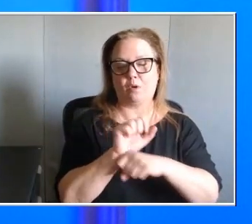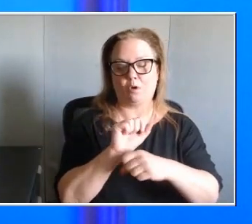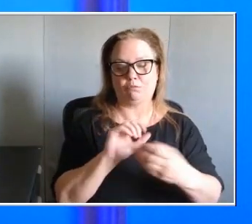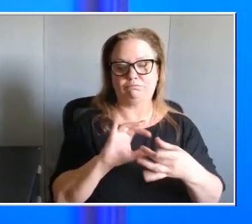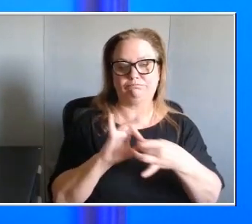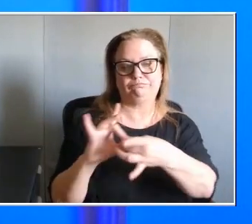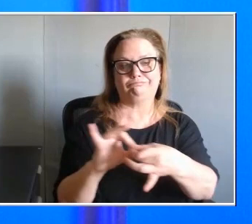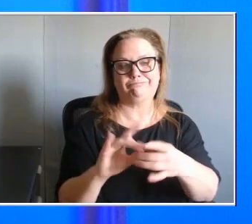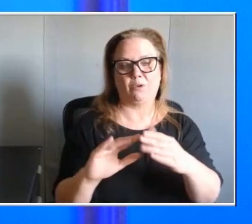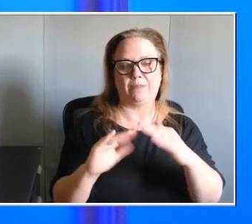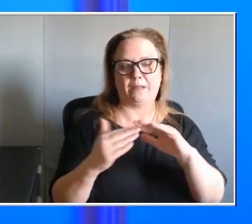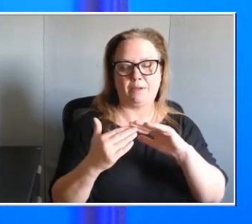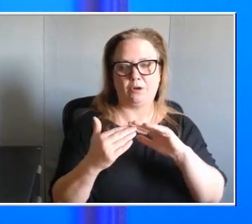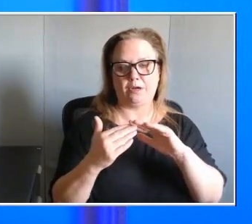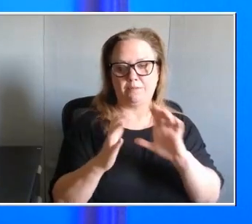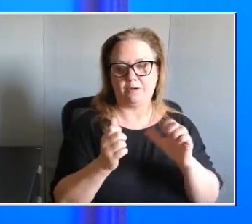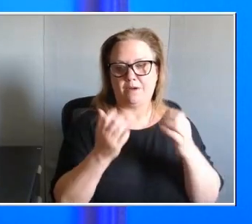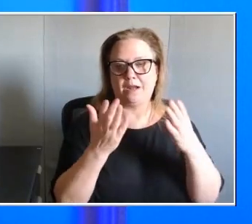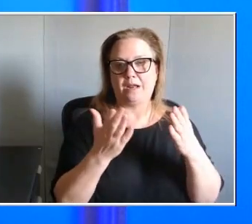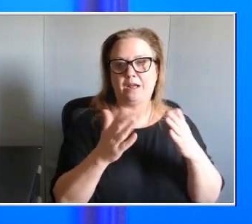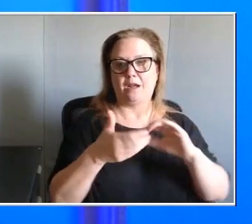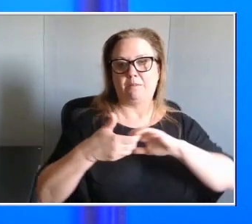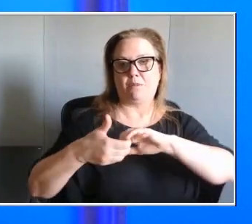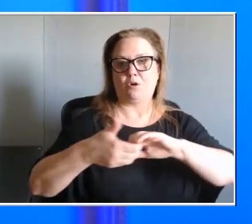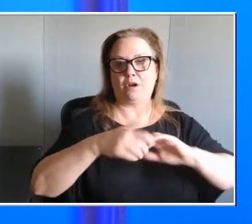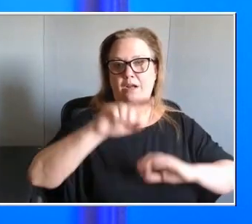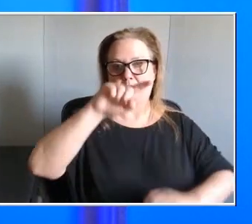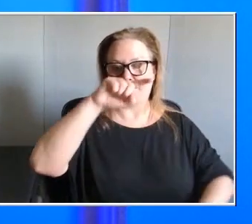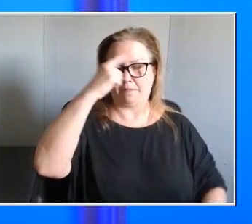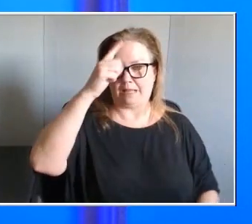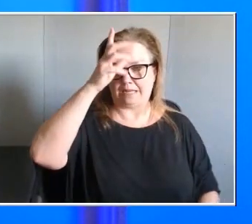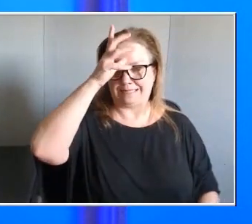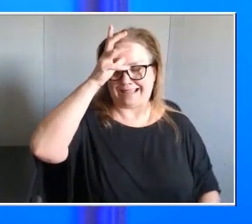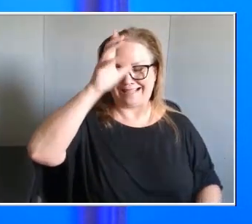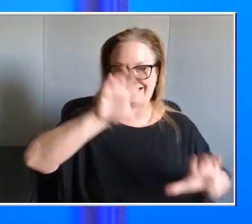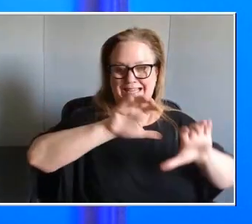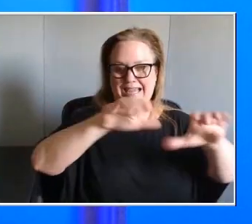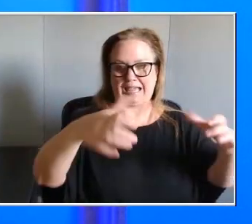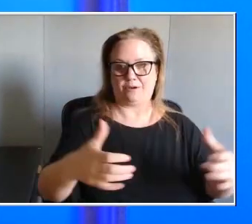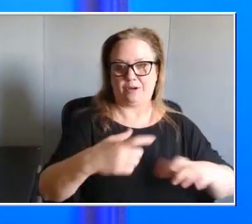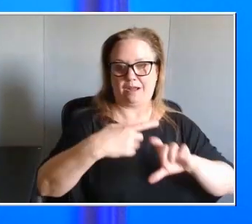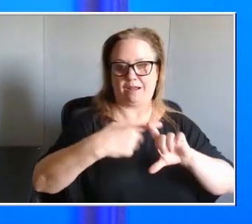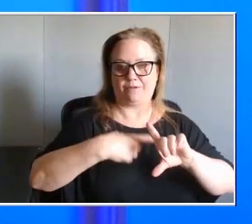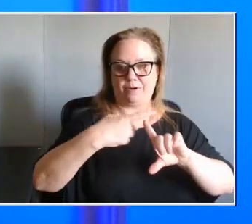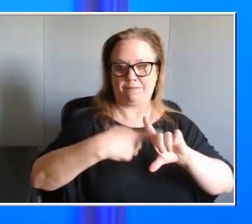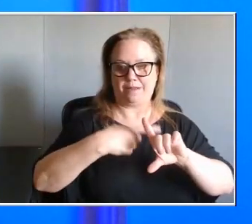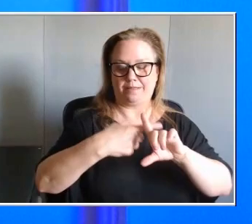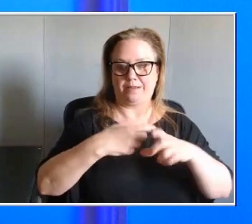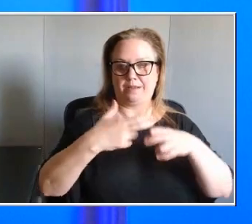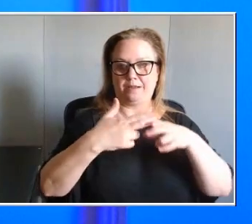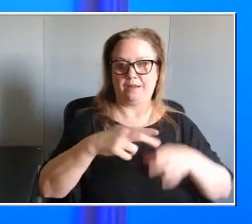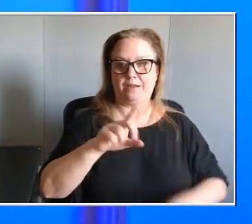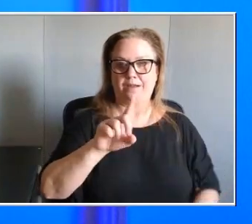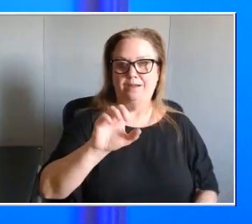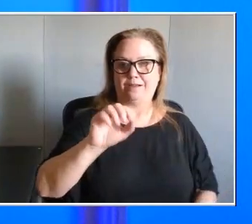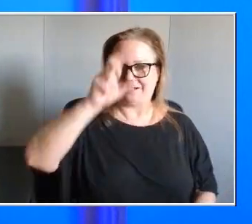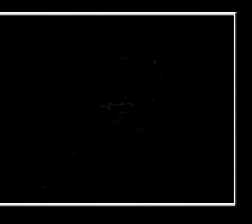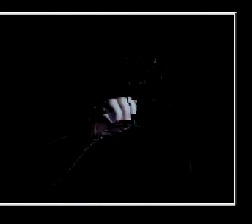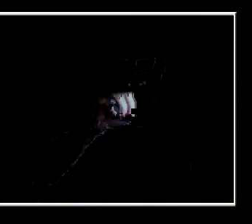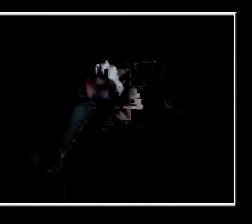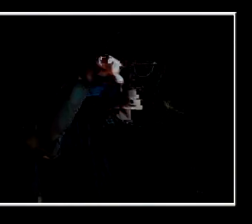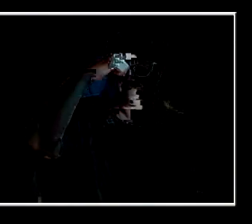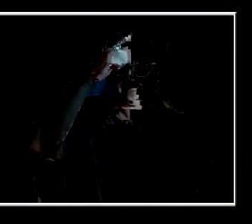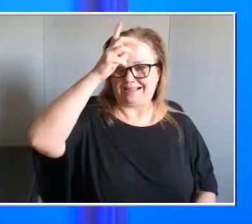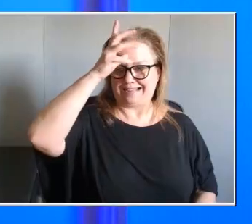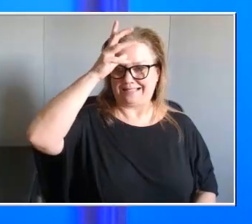provide these resources. We also partner to have a Black Dads gathering, which is once a month. It's called Dope Black Dads, so when you talk about dads,